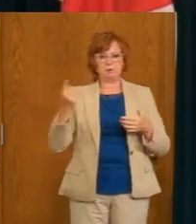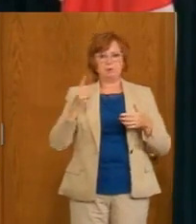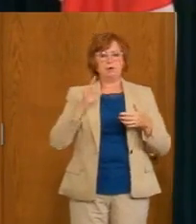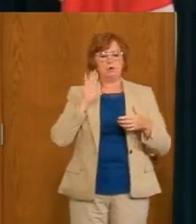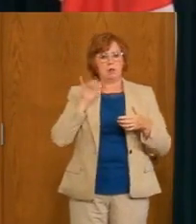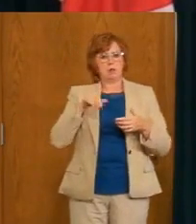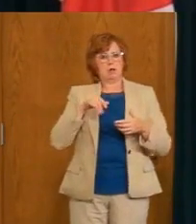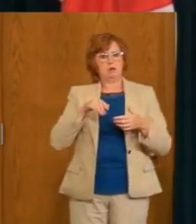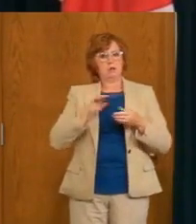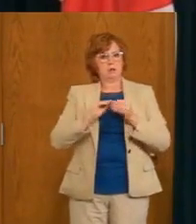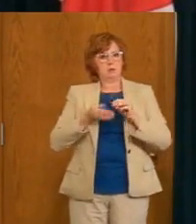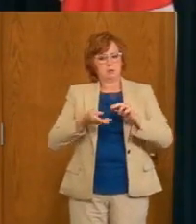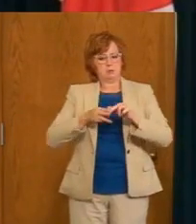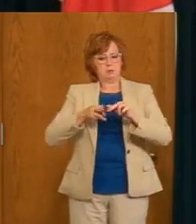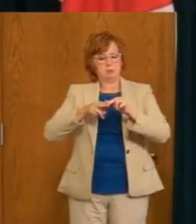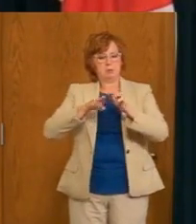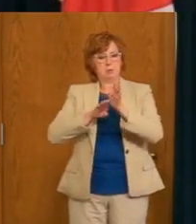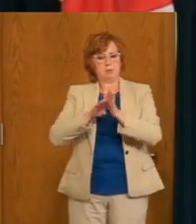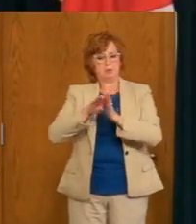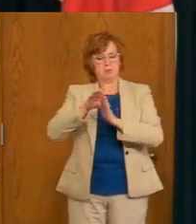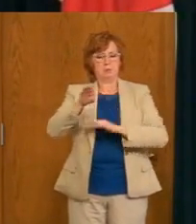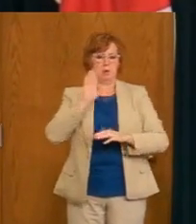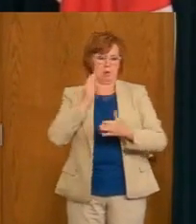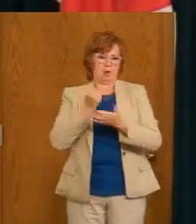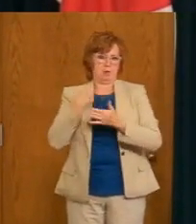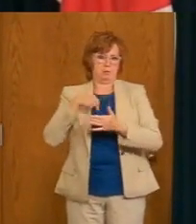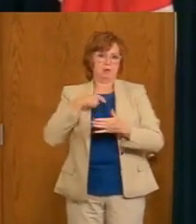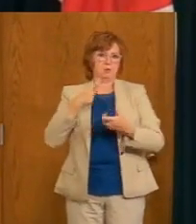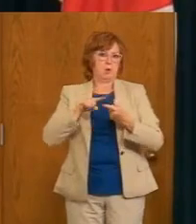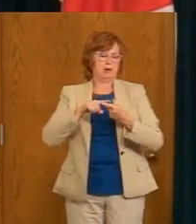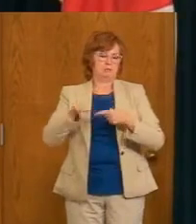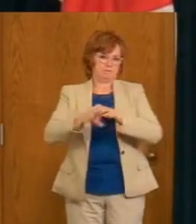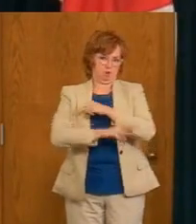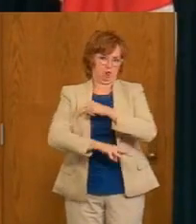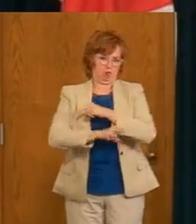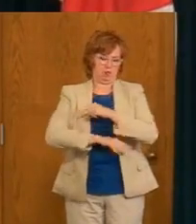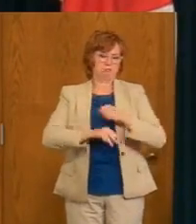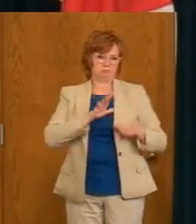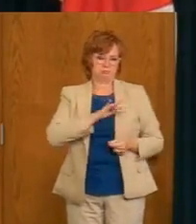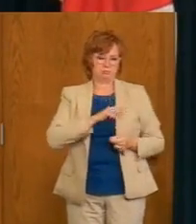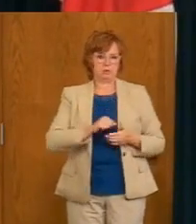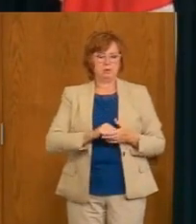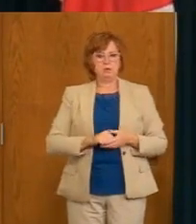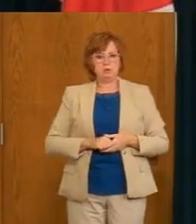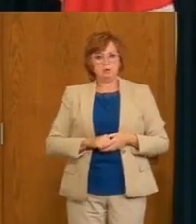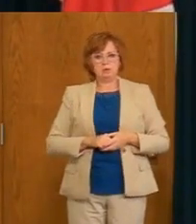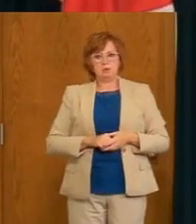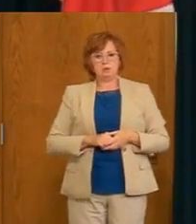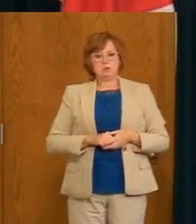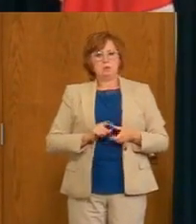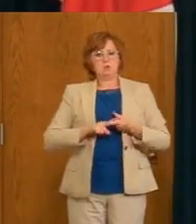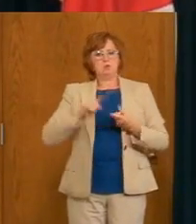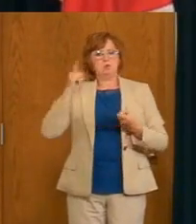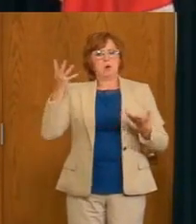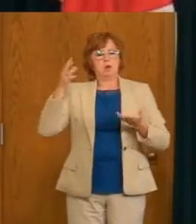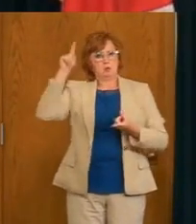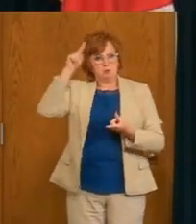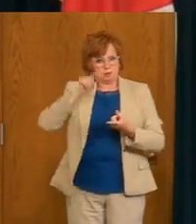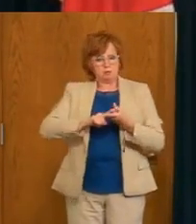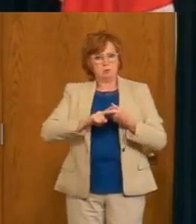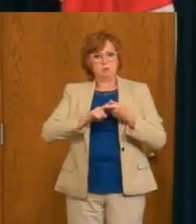even incremental increases in first doses now and second doses later in July or August now, or even into September, is